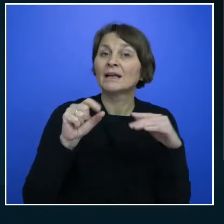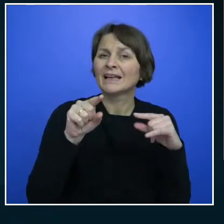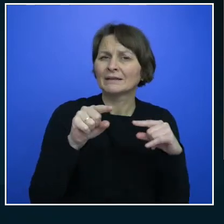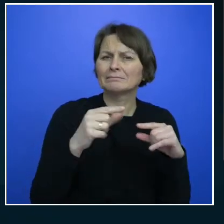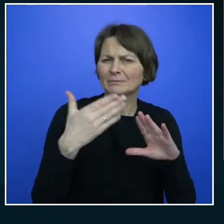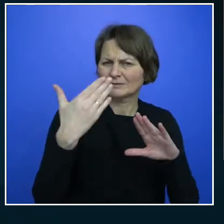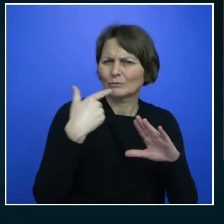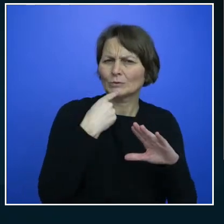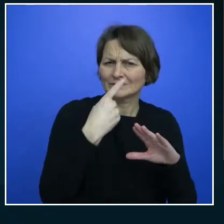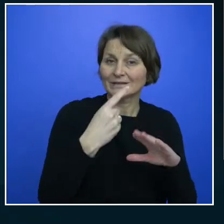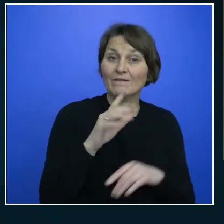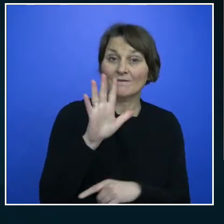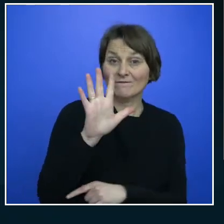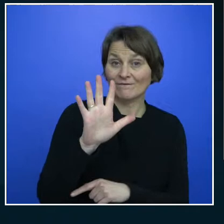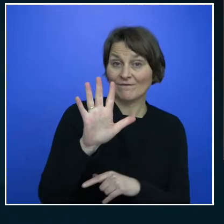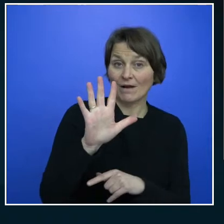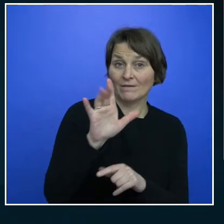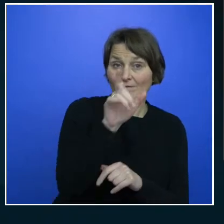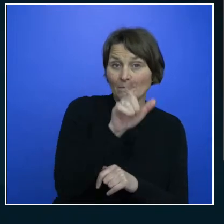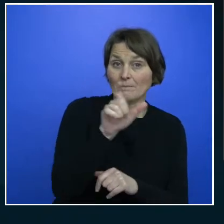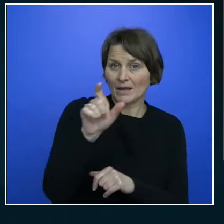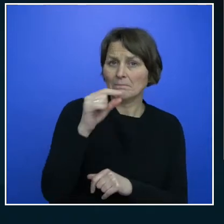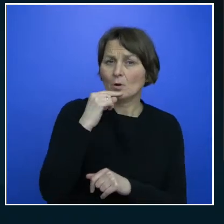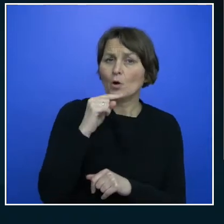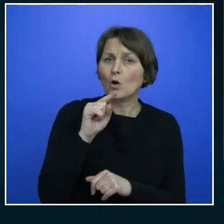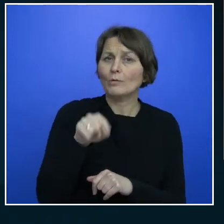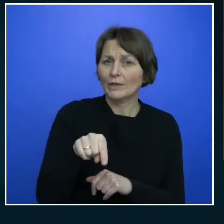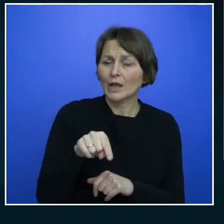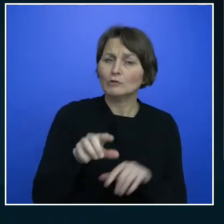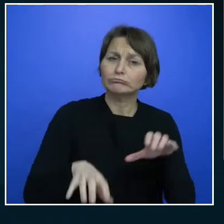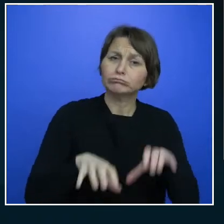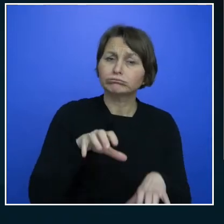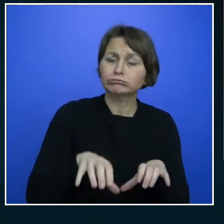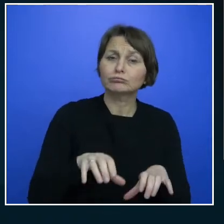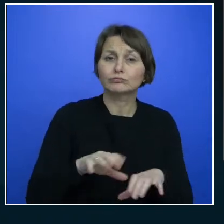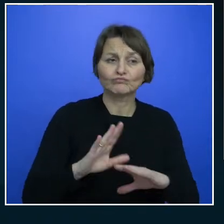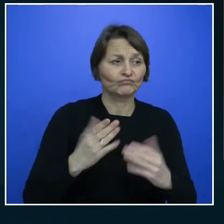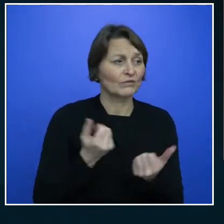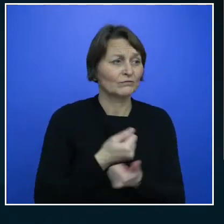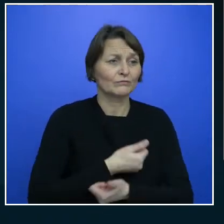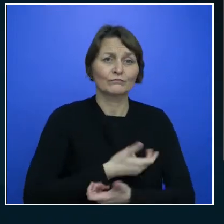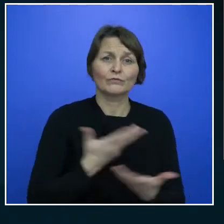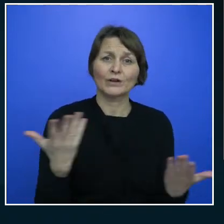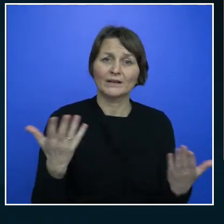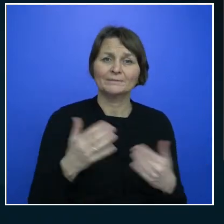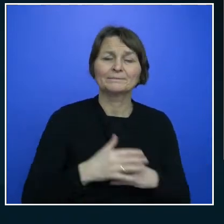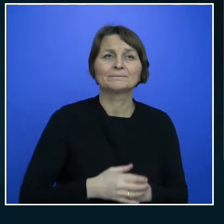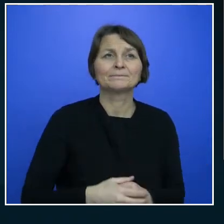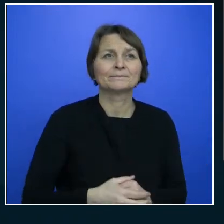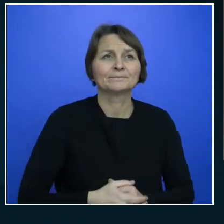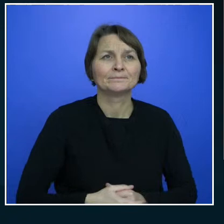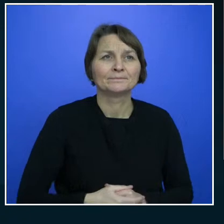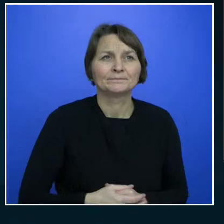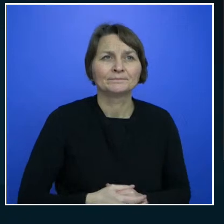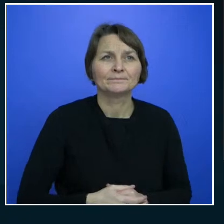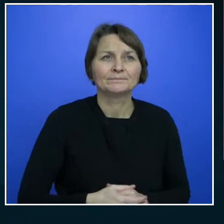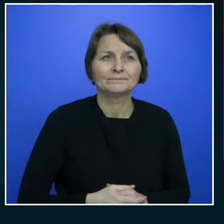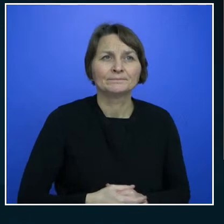for free. I use Code, Visual Studio Code, to do my